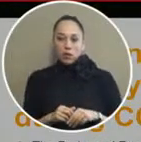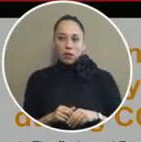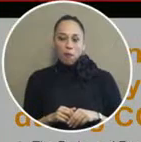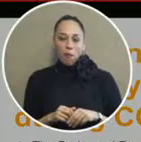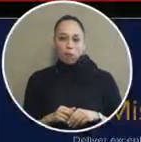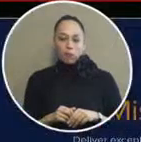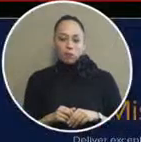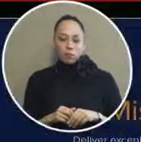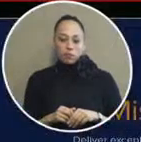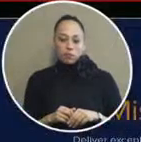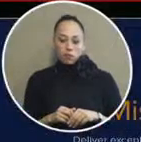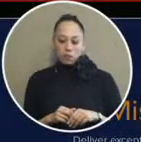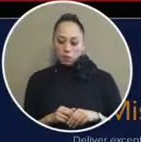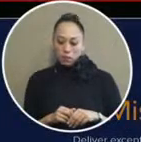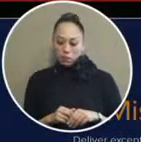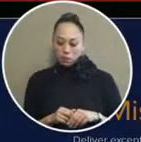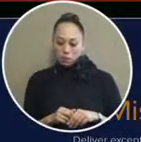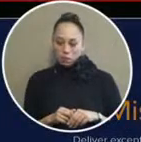Next slide.